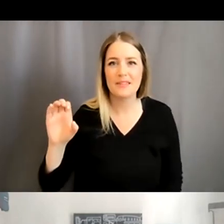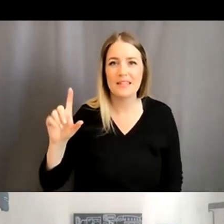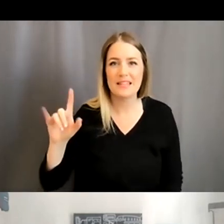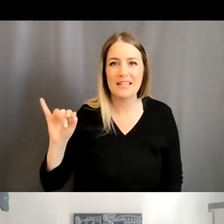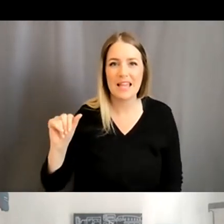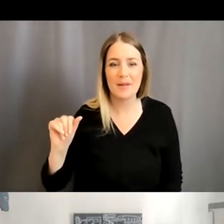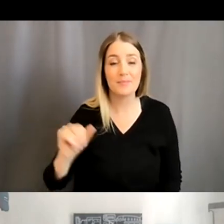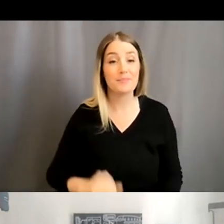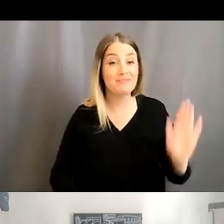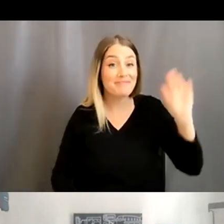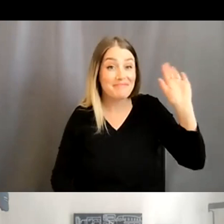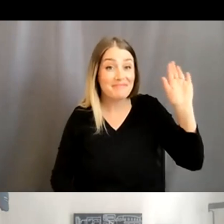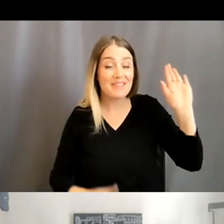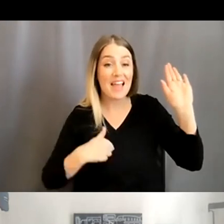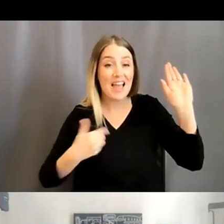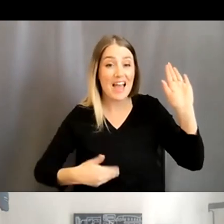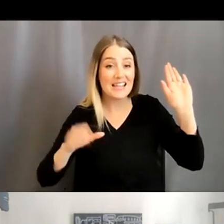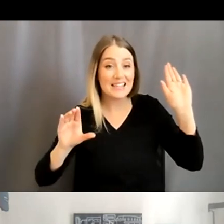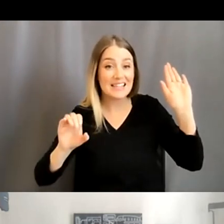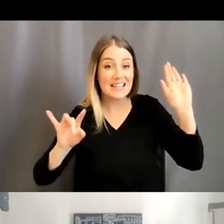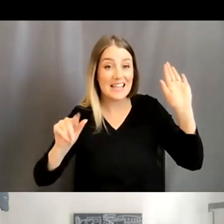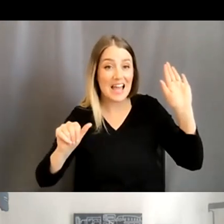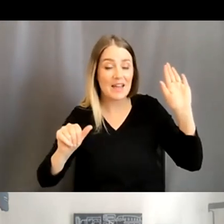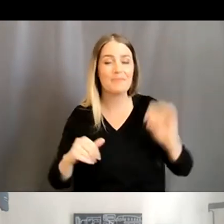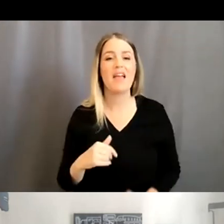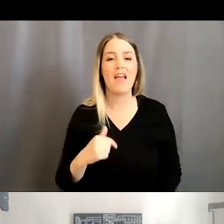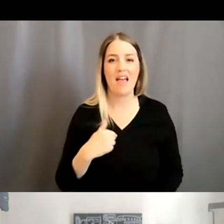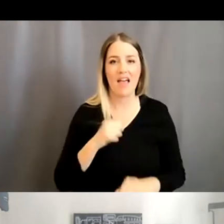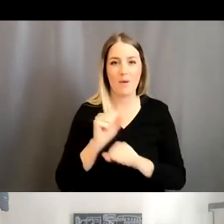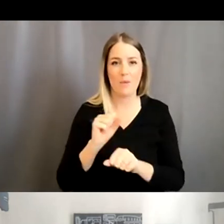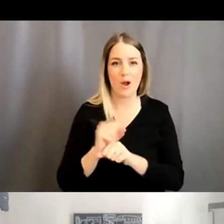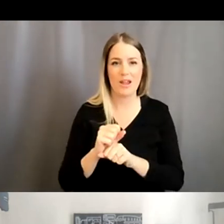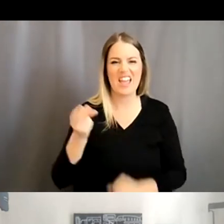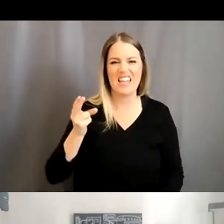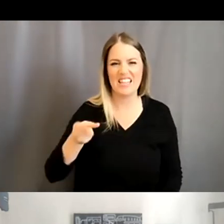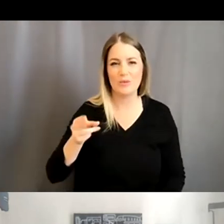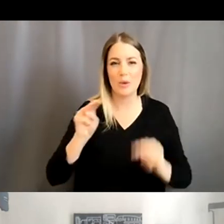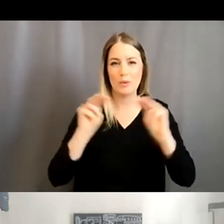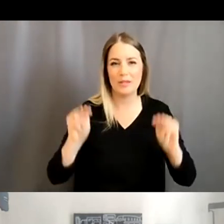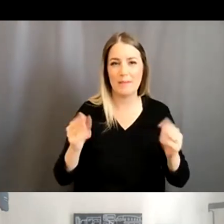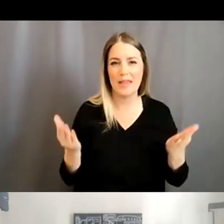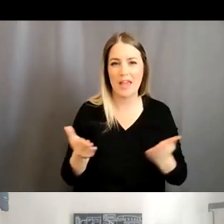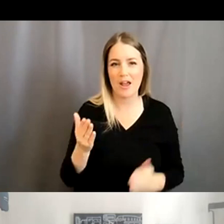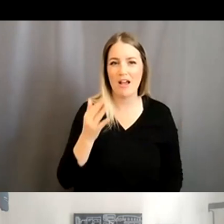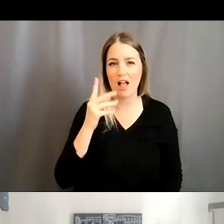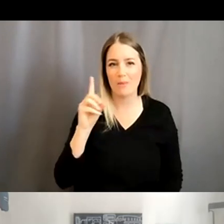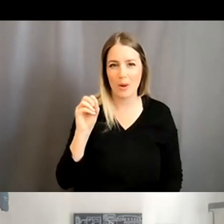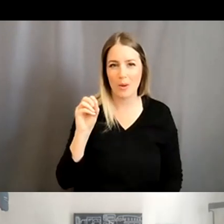my name's Celia. I work at the History Museum here in Colorado,